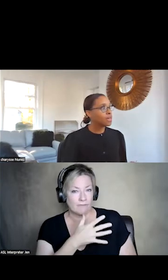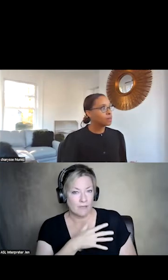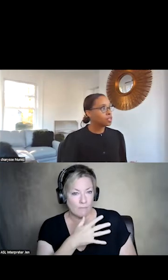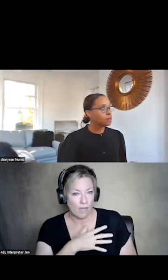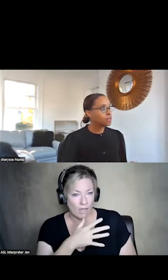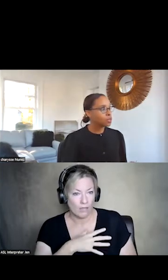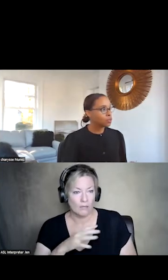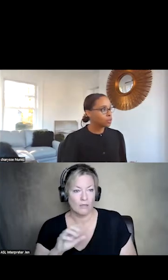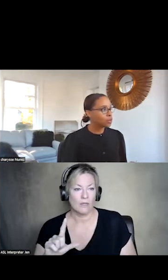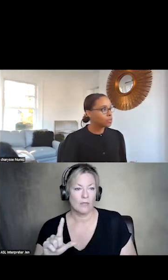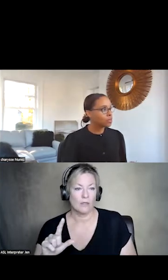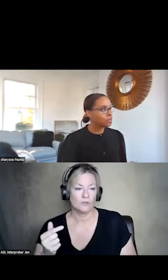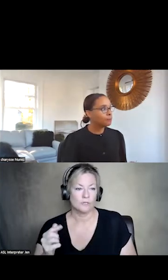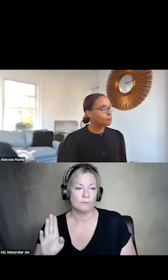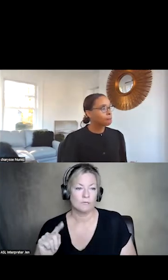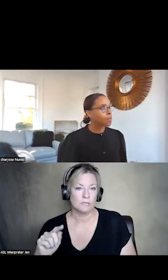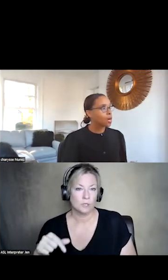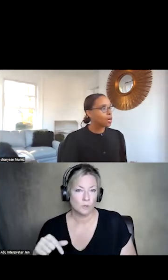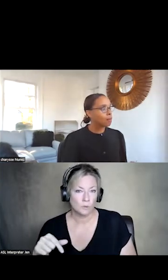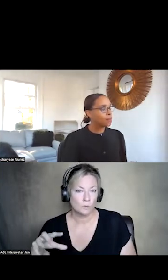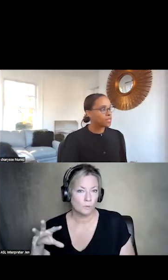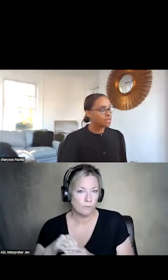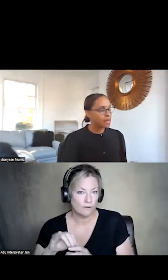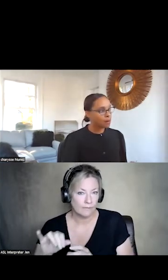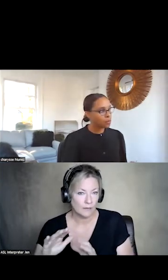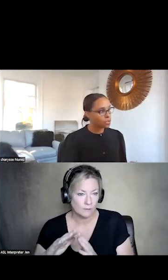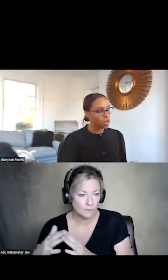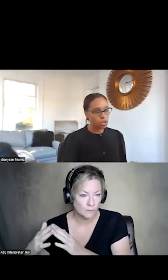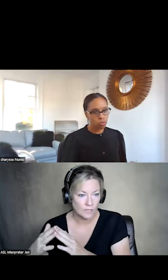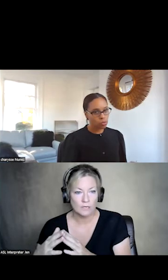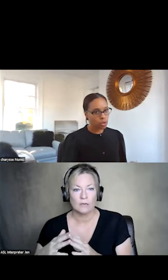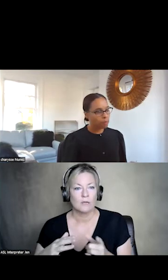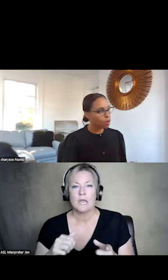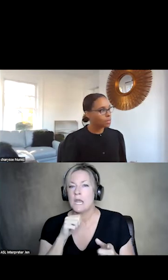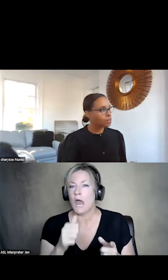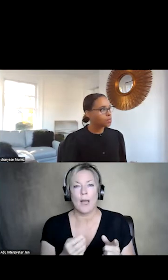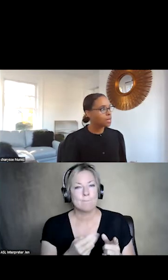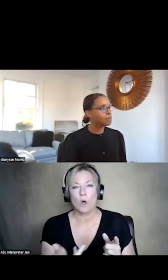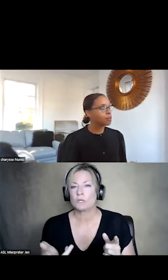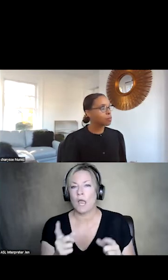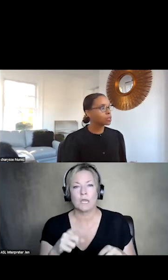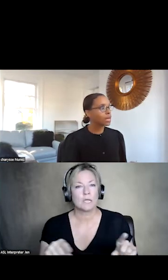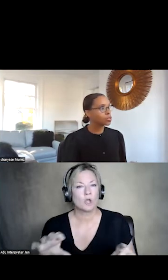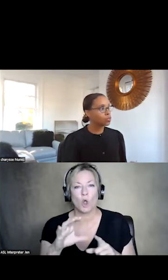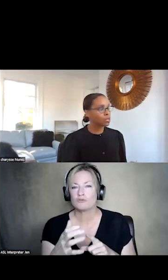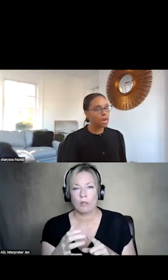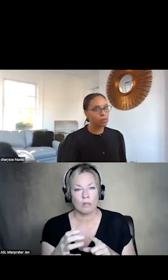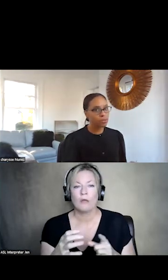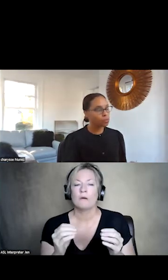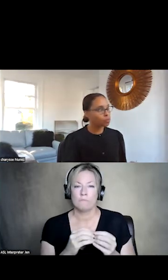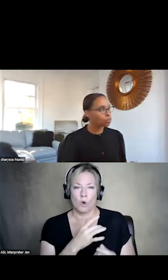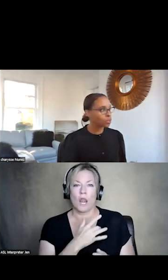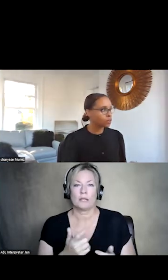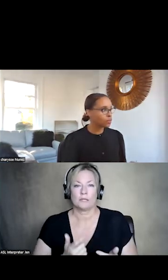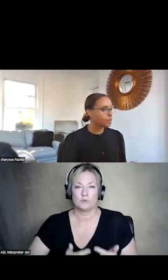part of the LGBTQ community. This is not a multicultural audience, and they are more likely to reside